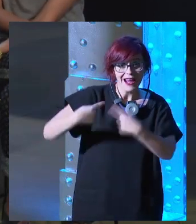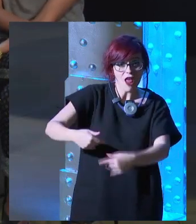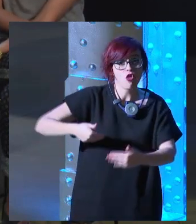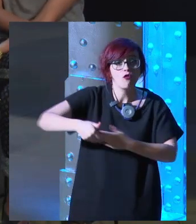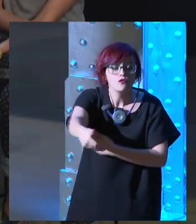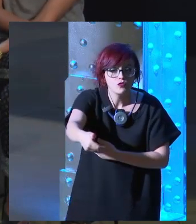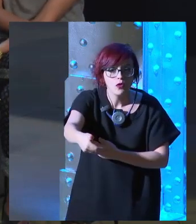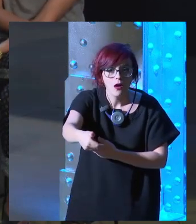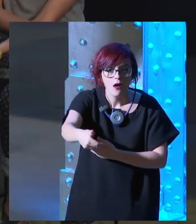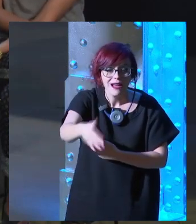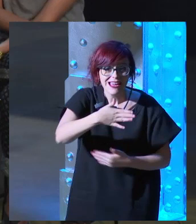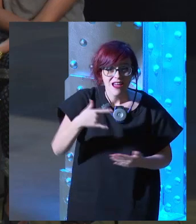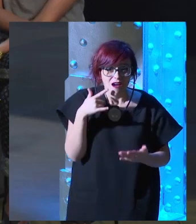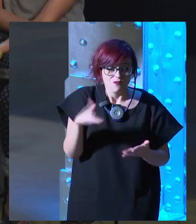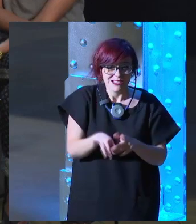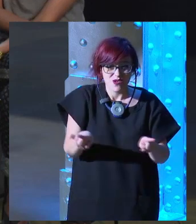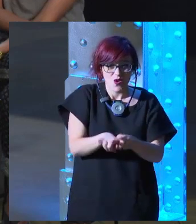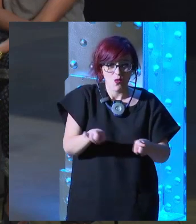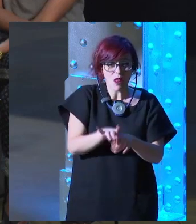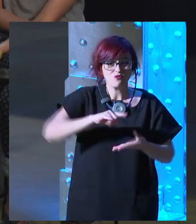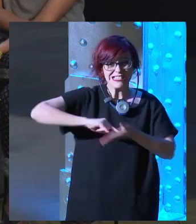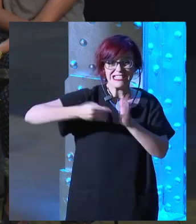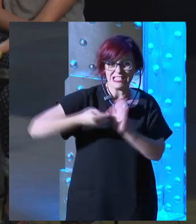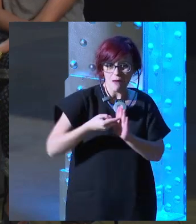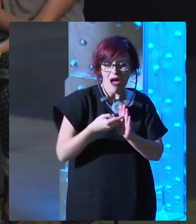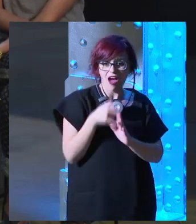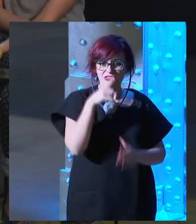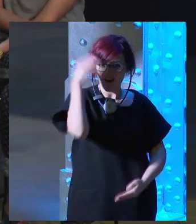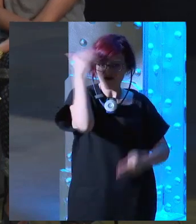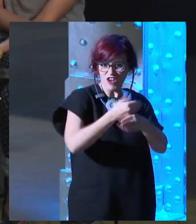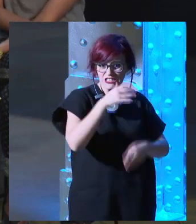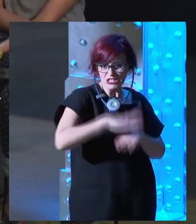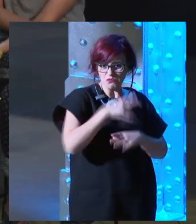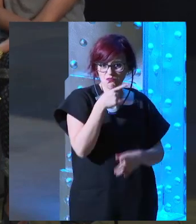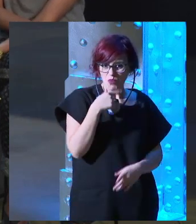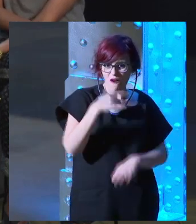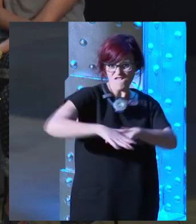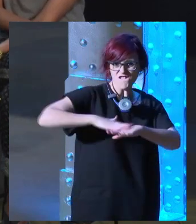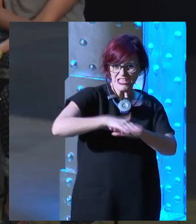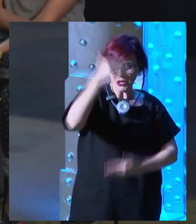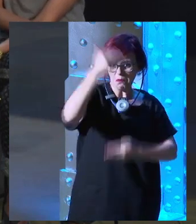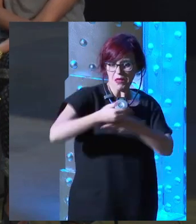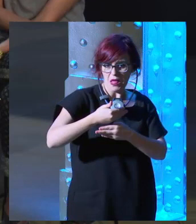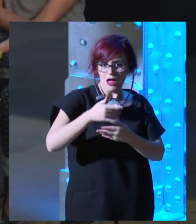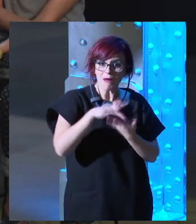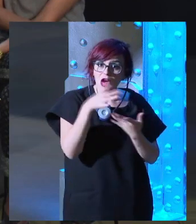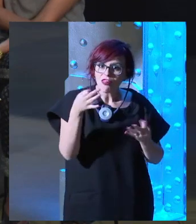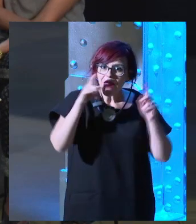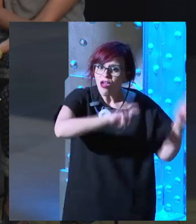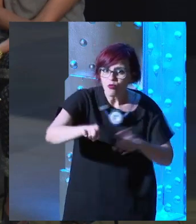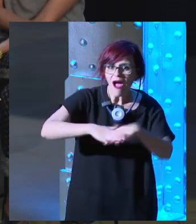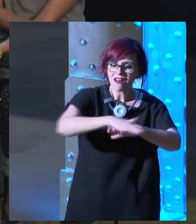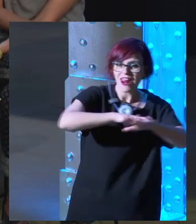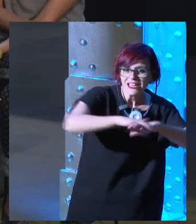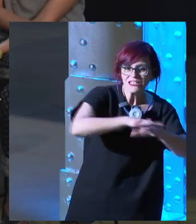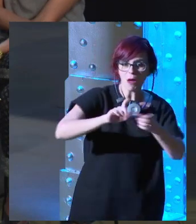tiny, tiny elite will be able to read, to write, to express, to have access, to participate. That's